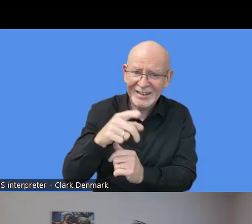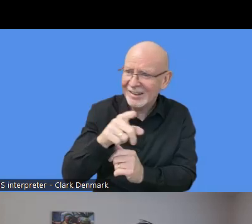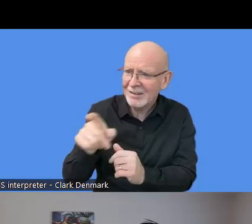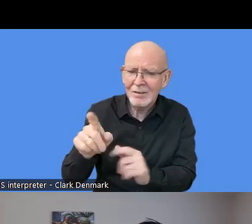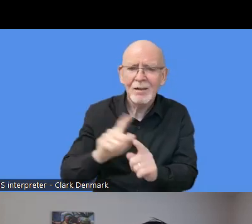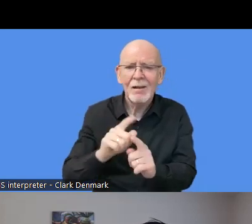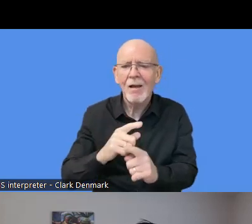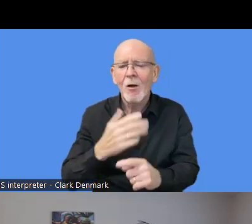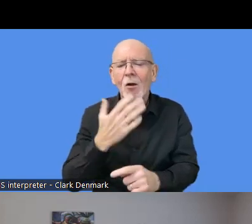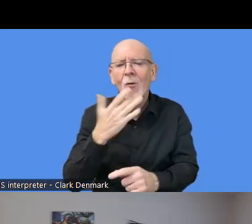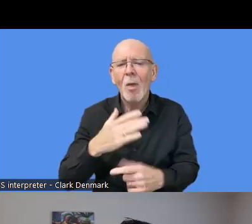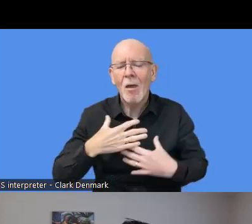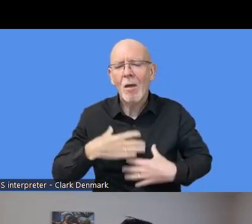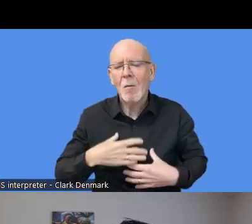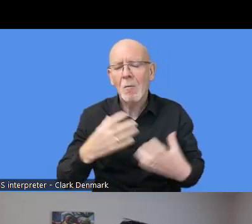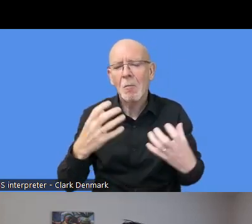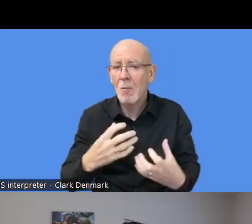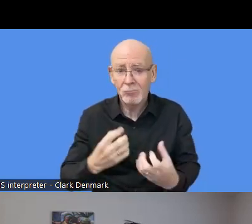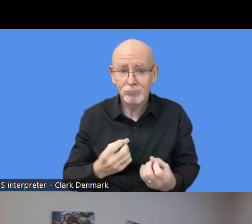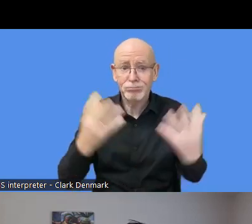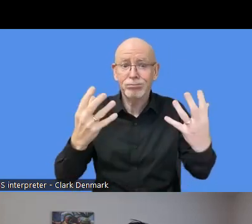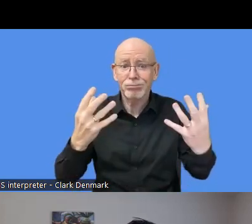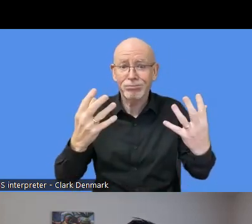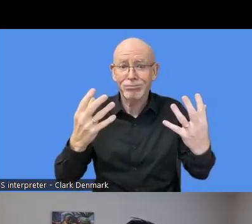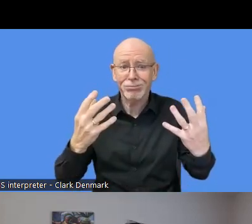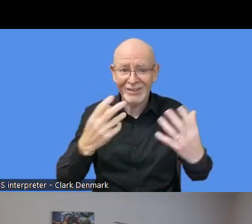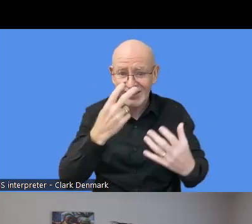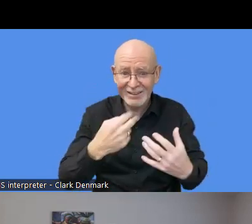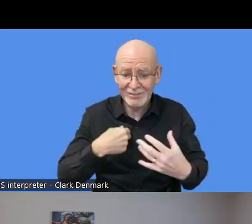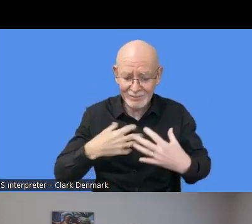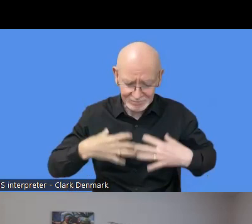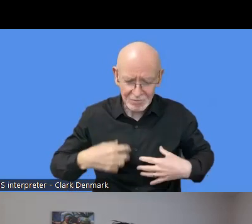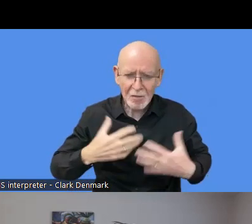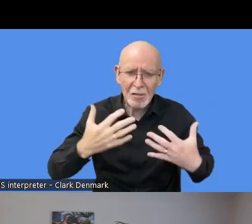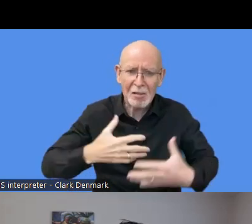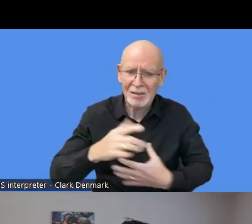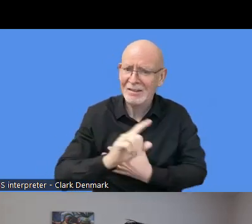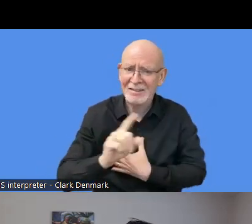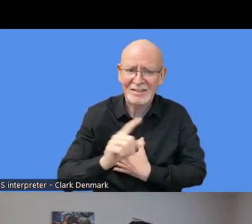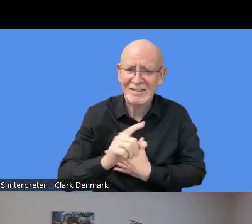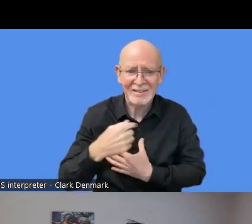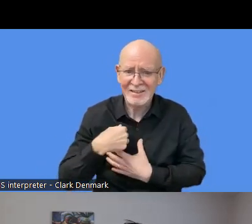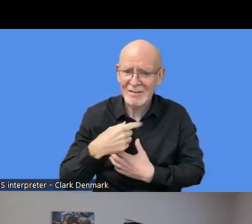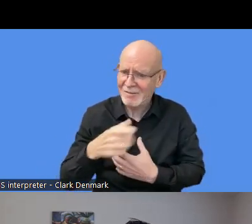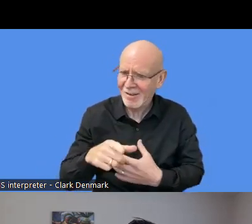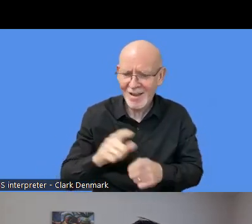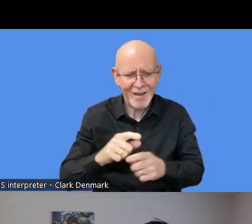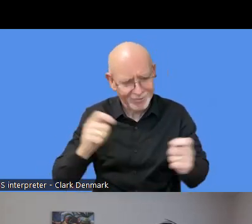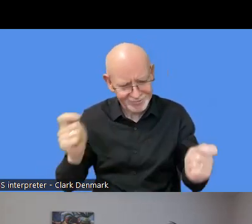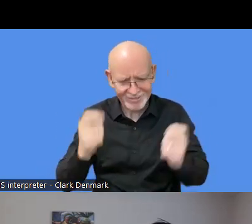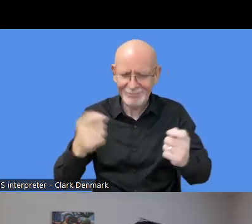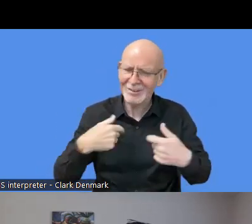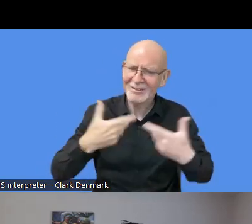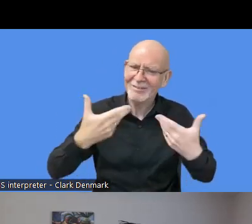that we can't have a bit of colour in our lives and have, as I said, joy. We all learn together and we